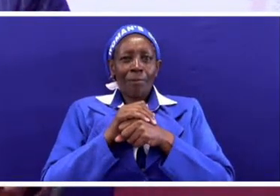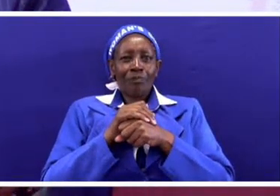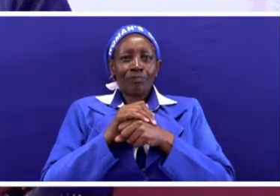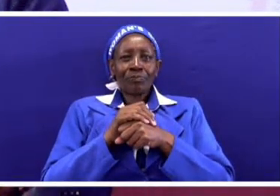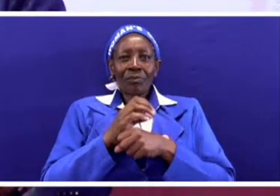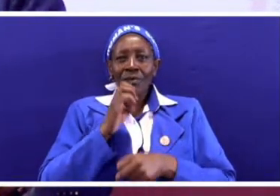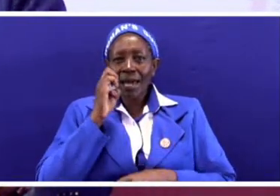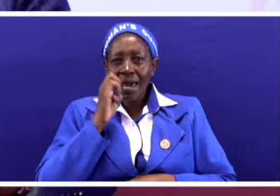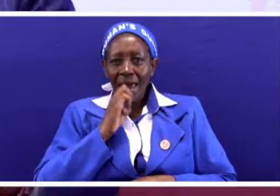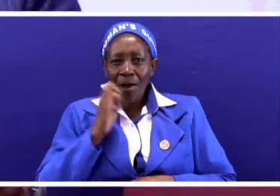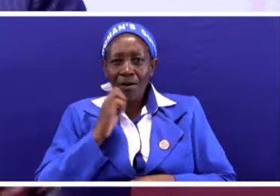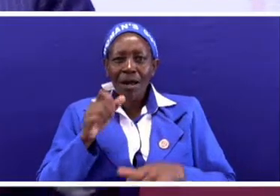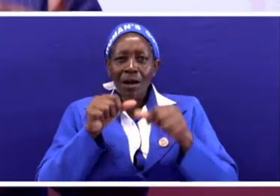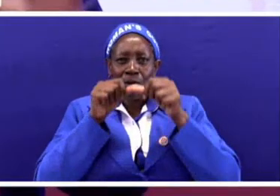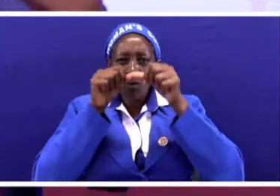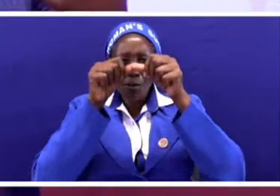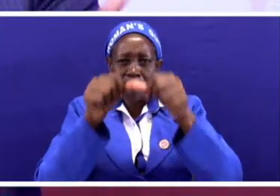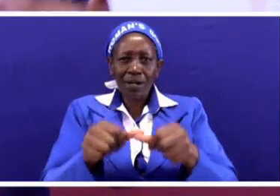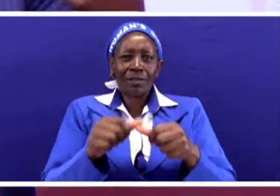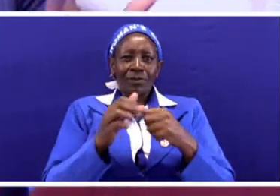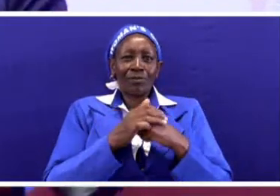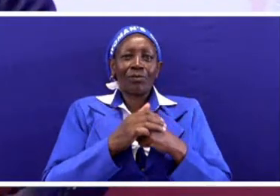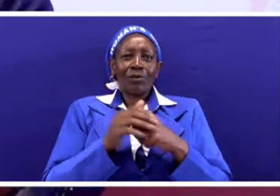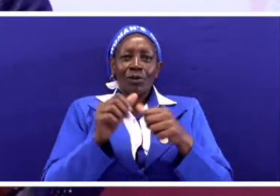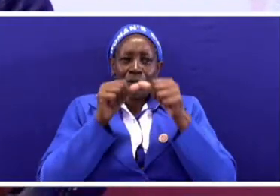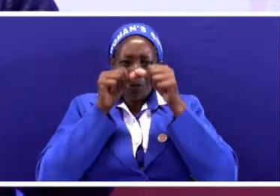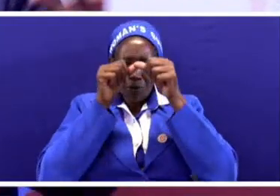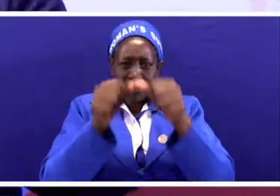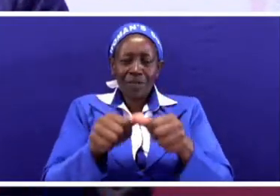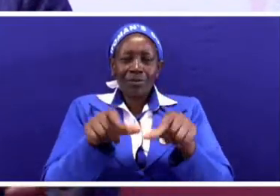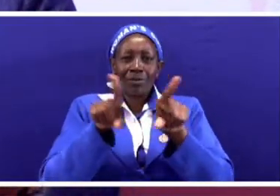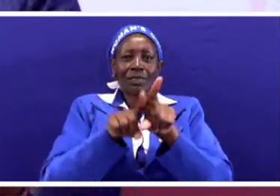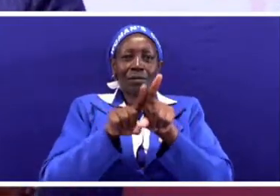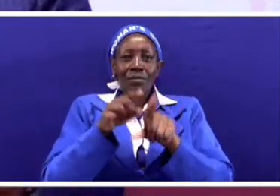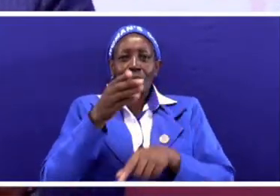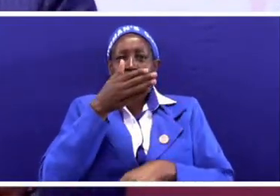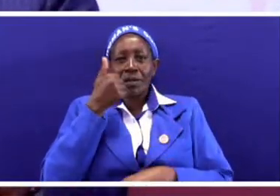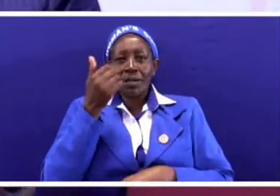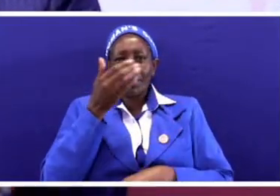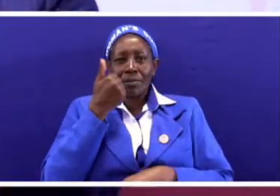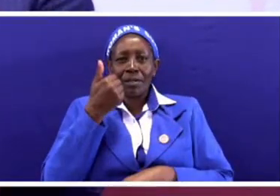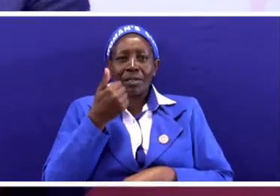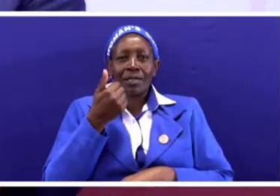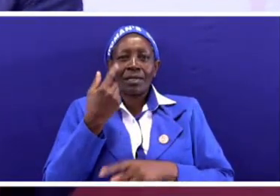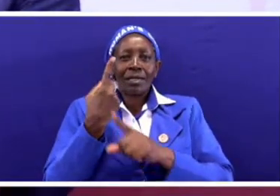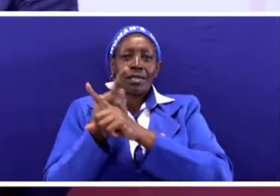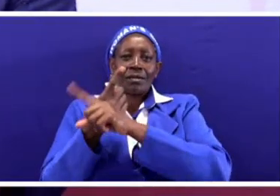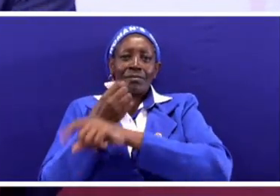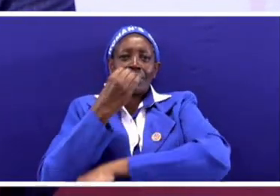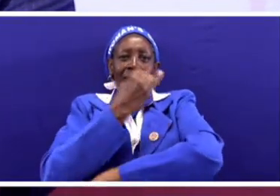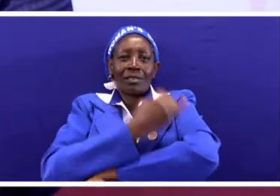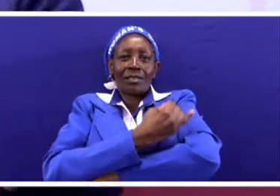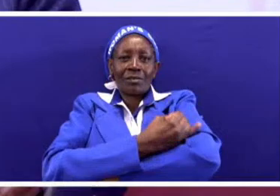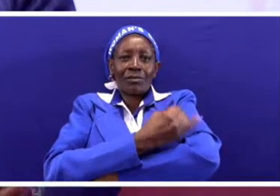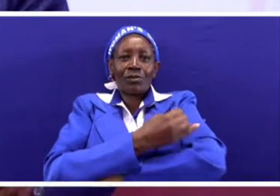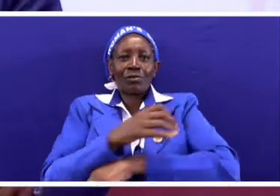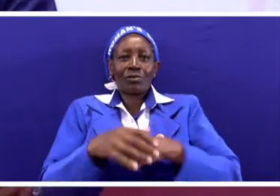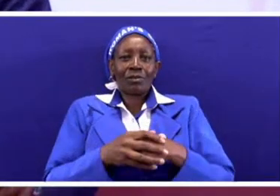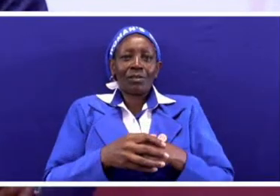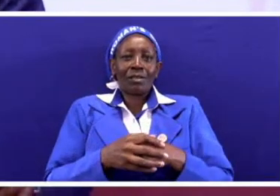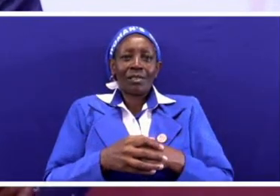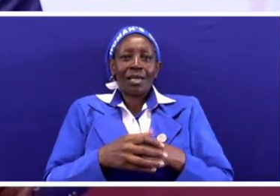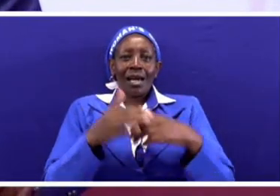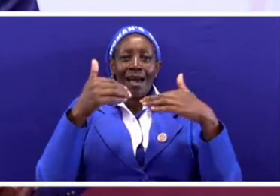training, continuing to do that and continue to do that even better, and our other institutions. So I don't have easy